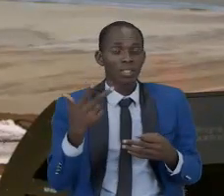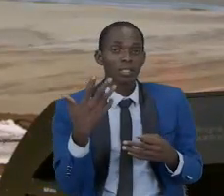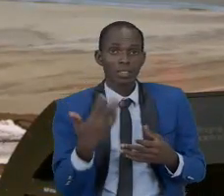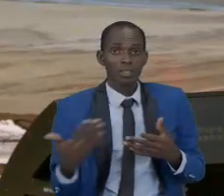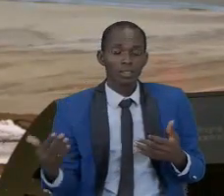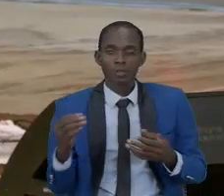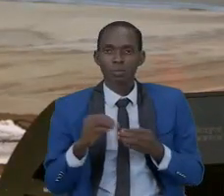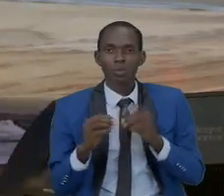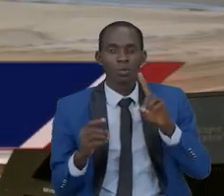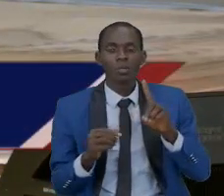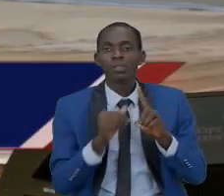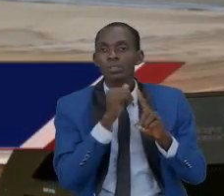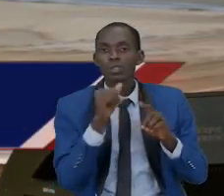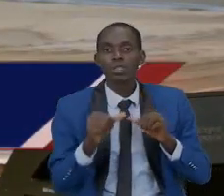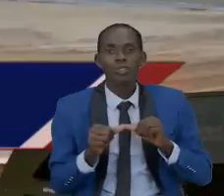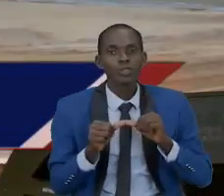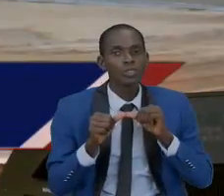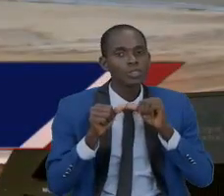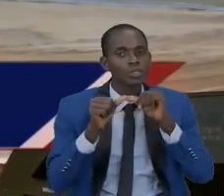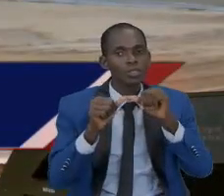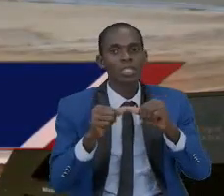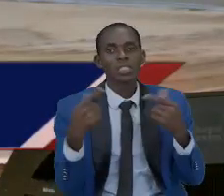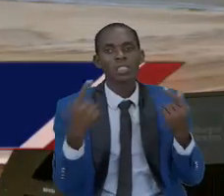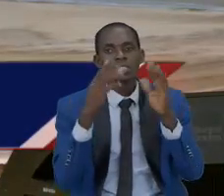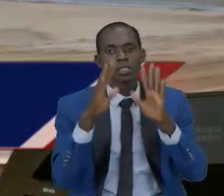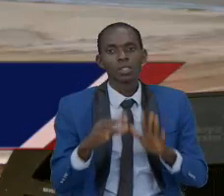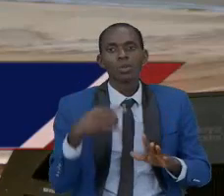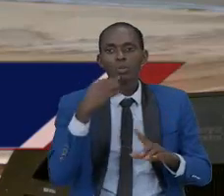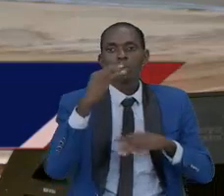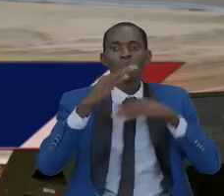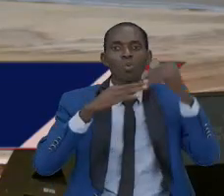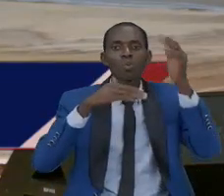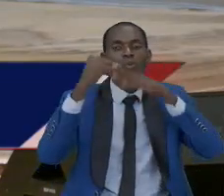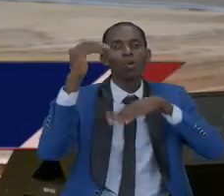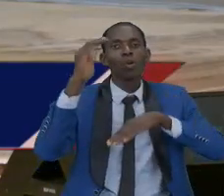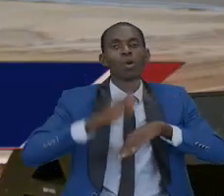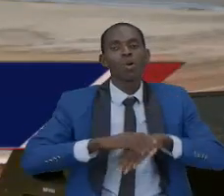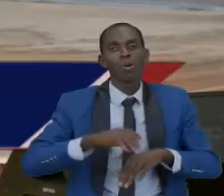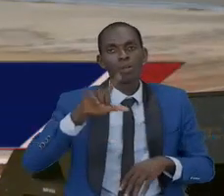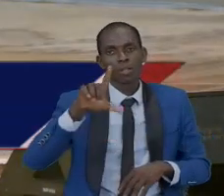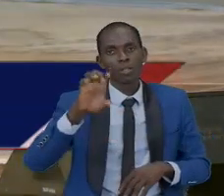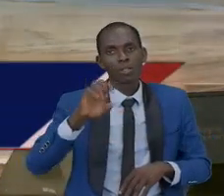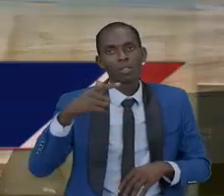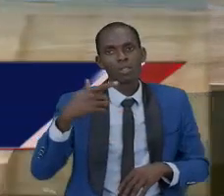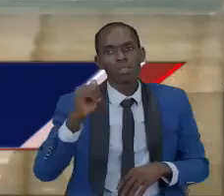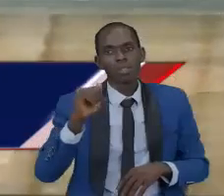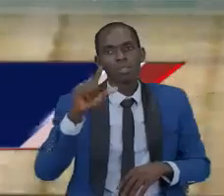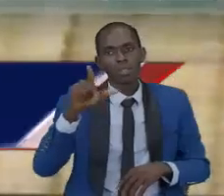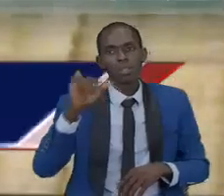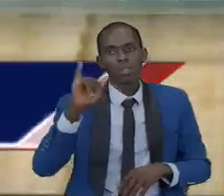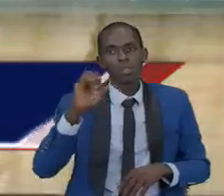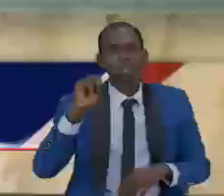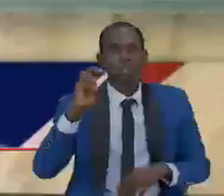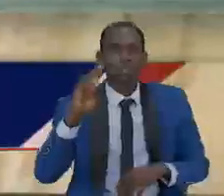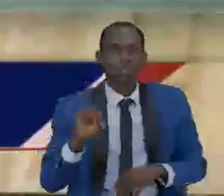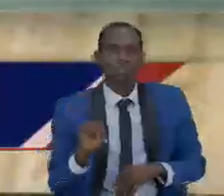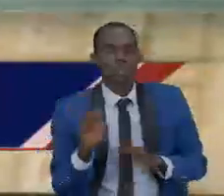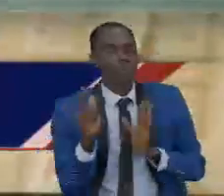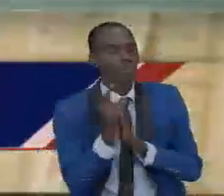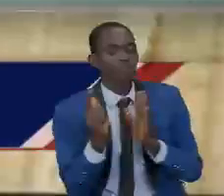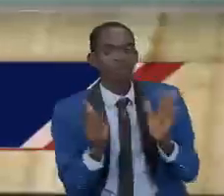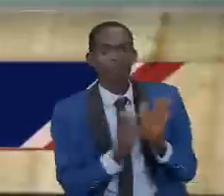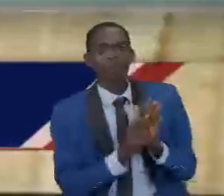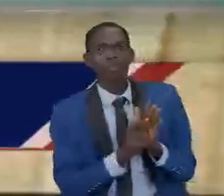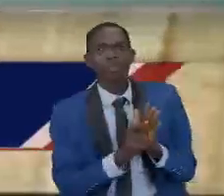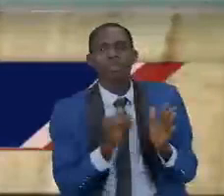inconsistent transgressors who build on legalism legal by law legalism